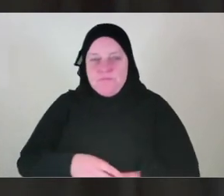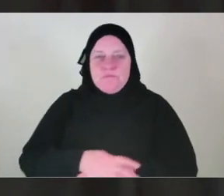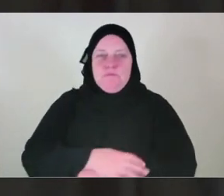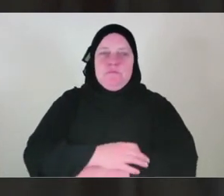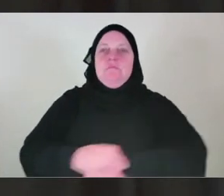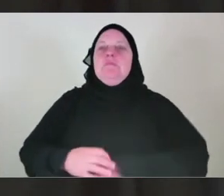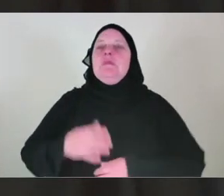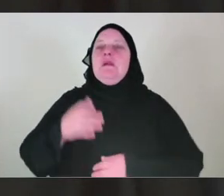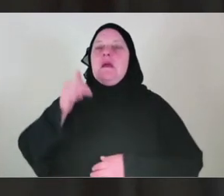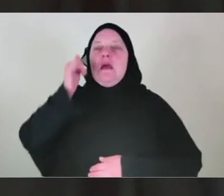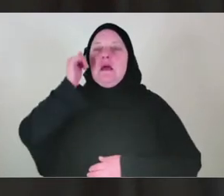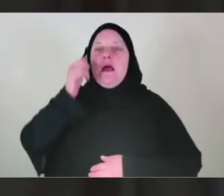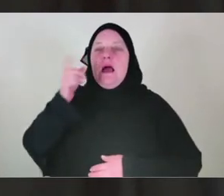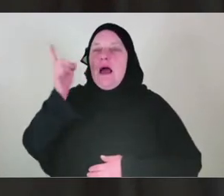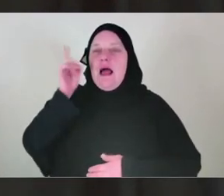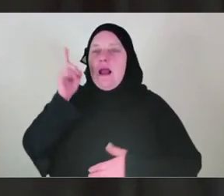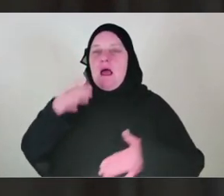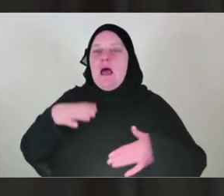is impossible.